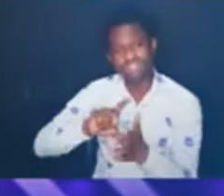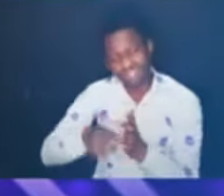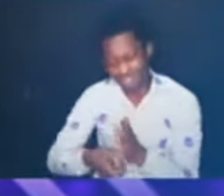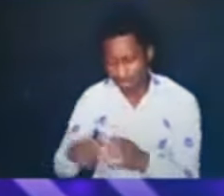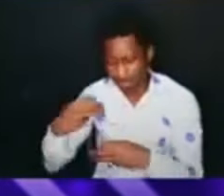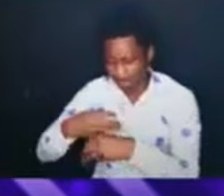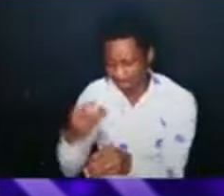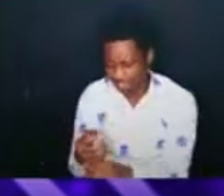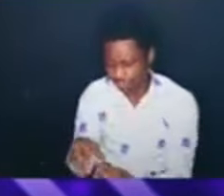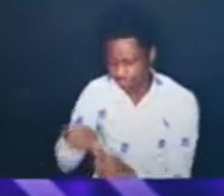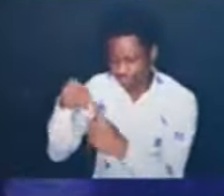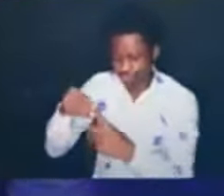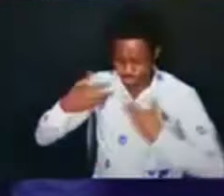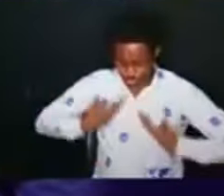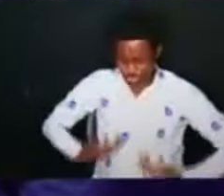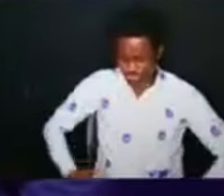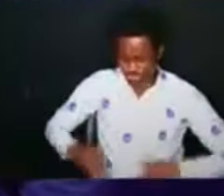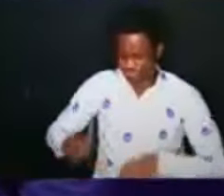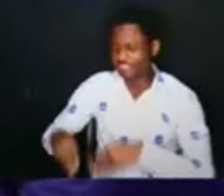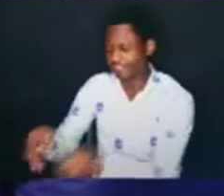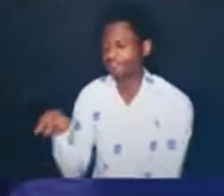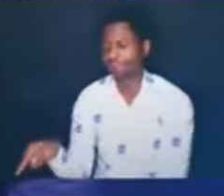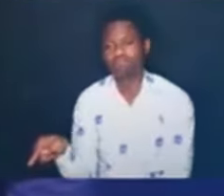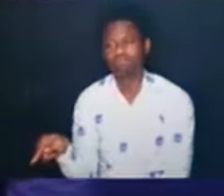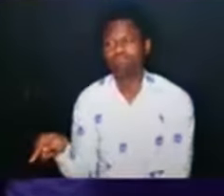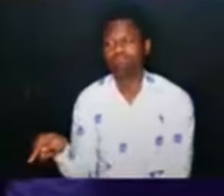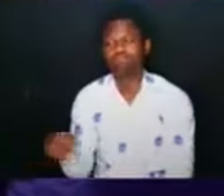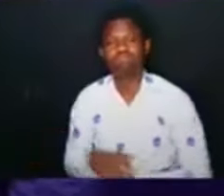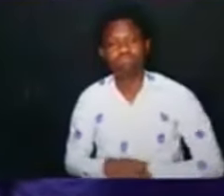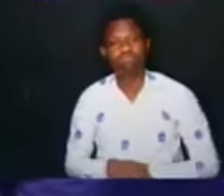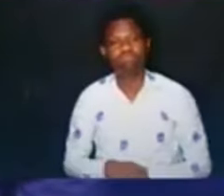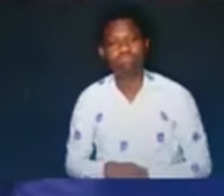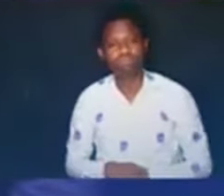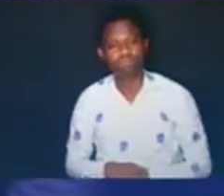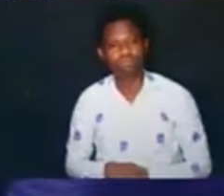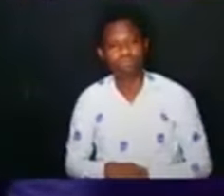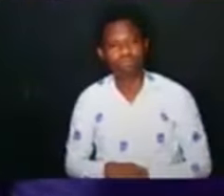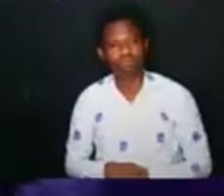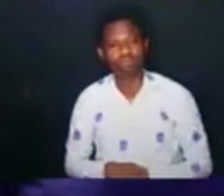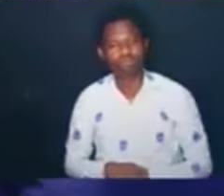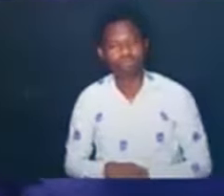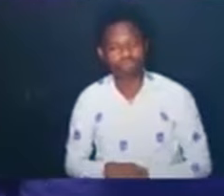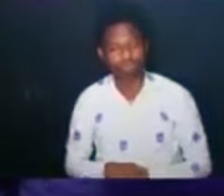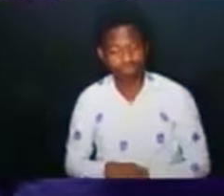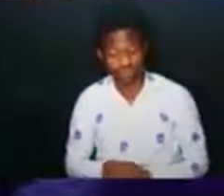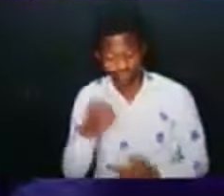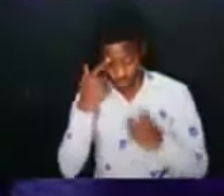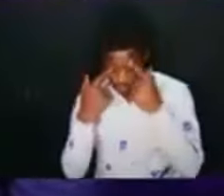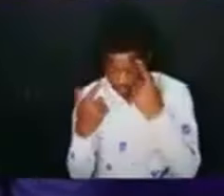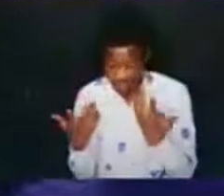ornate robe for him. Na isan se Yosef ye nkokra bremu eba enti na Israel dono esene ne mani